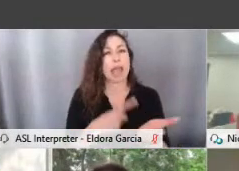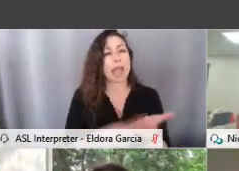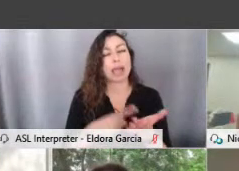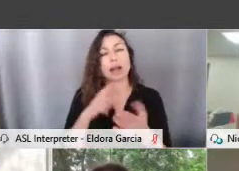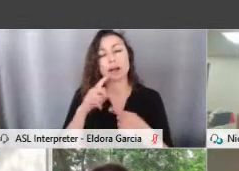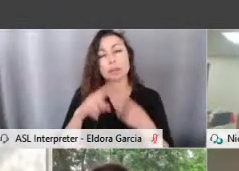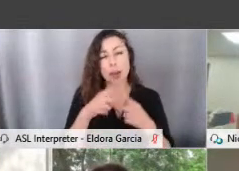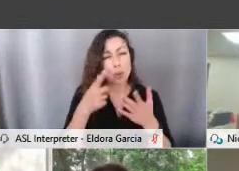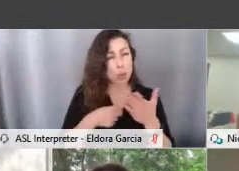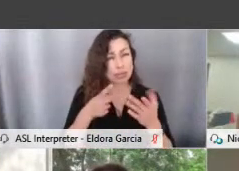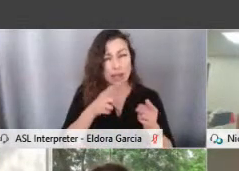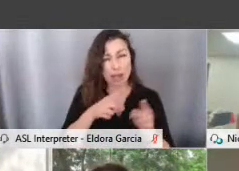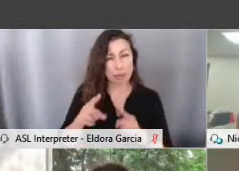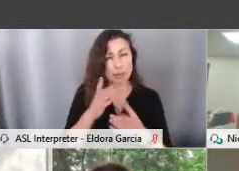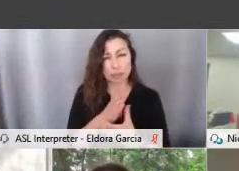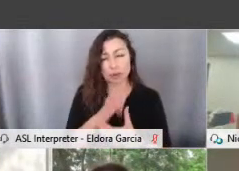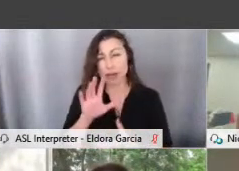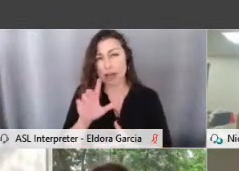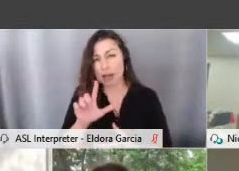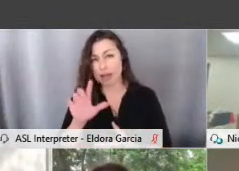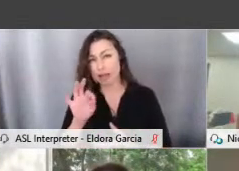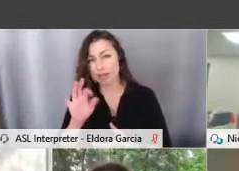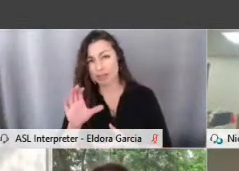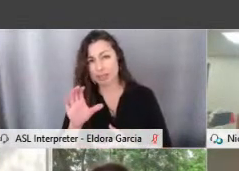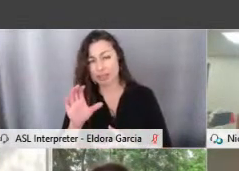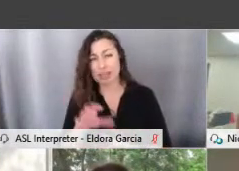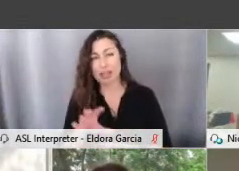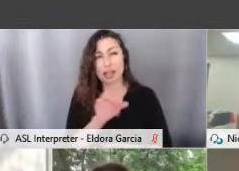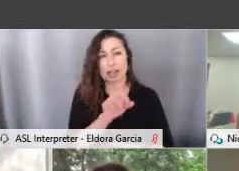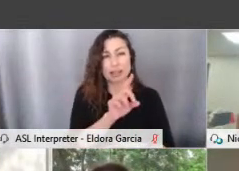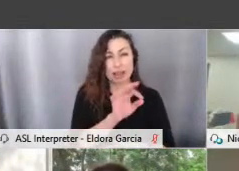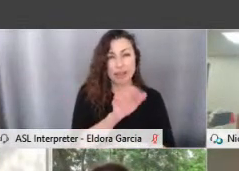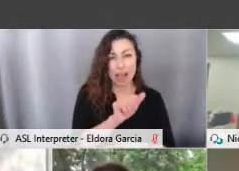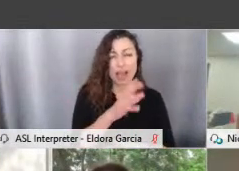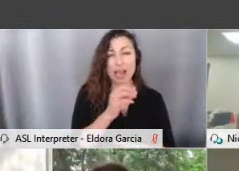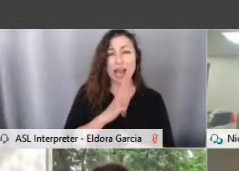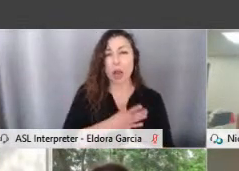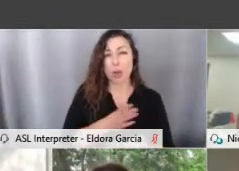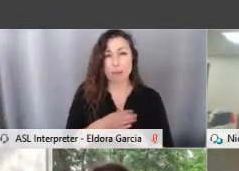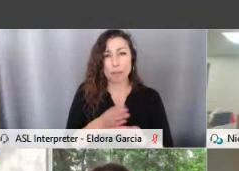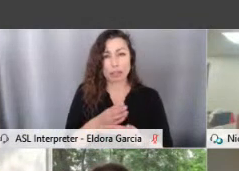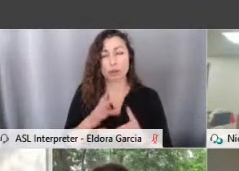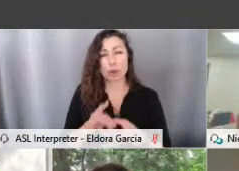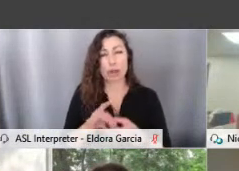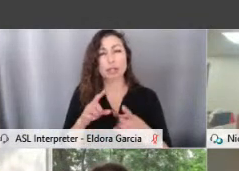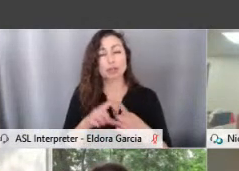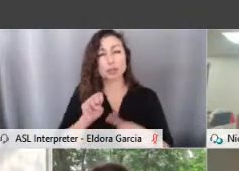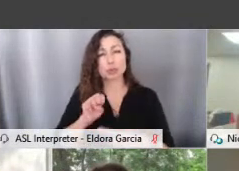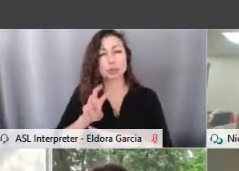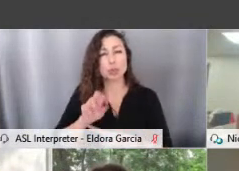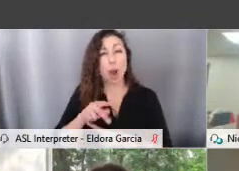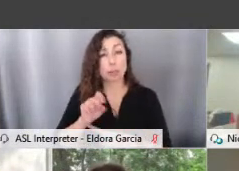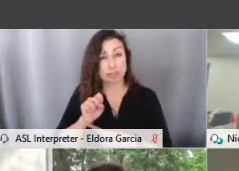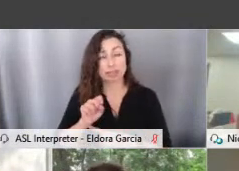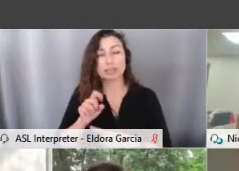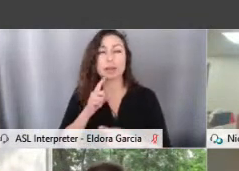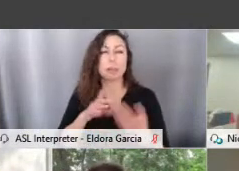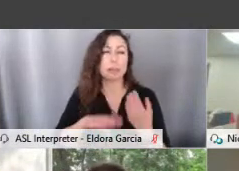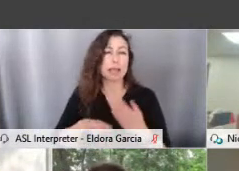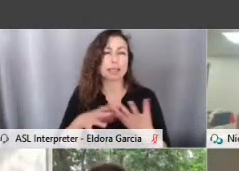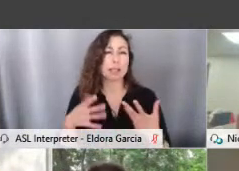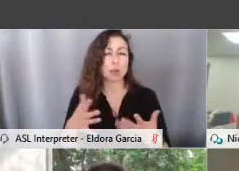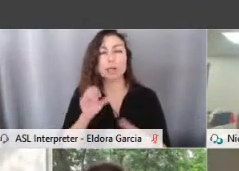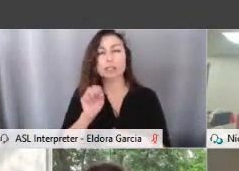about what was happening between LFC numbers and DFA numbers in our budgets, talking about swaps, which in my mind, in effect, were